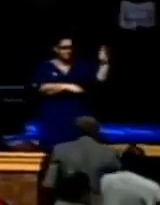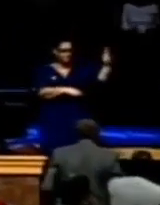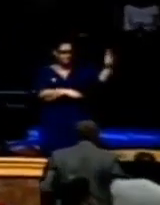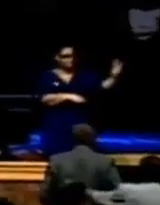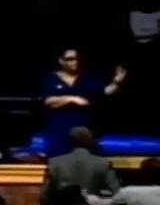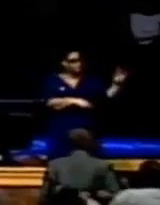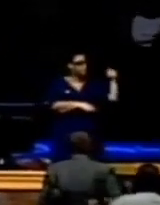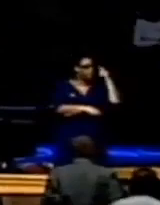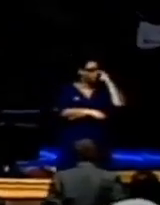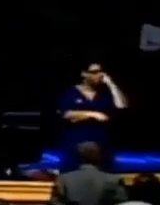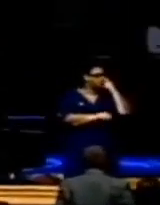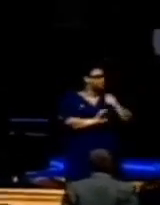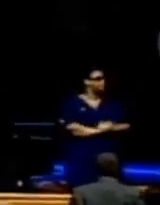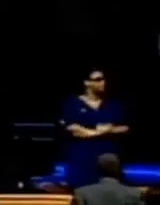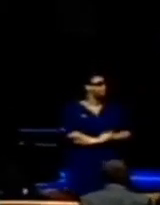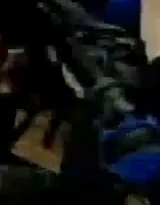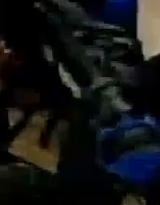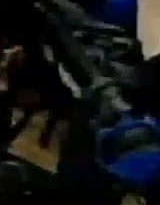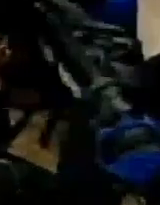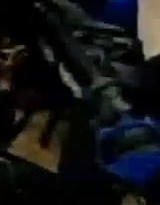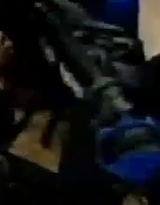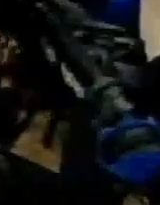1964.